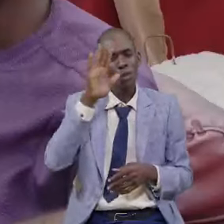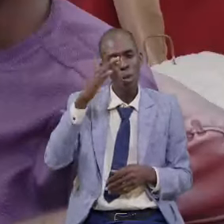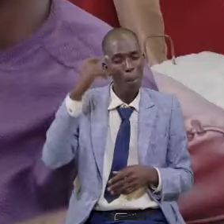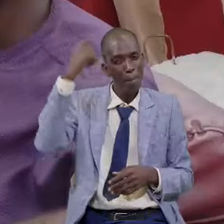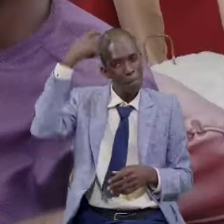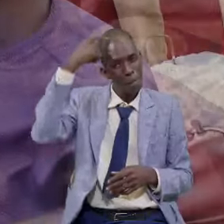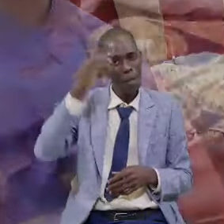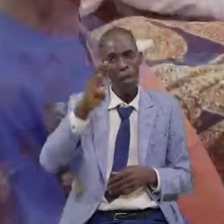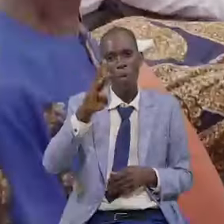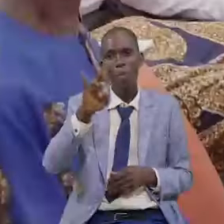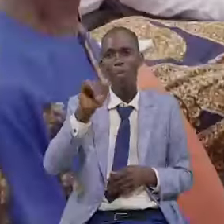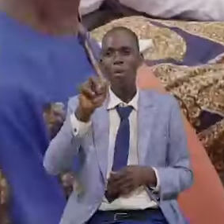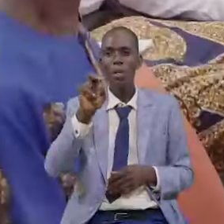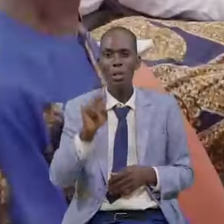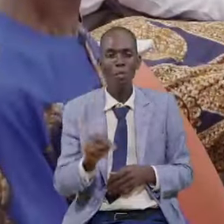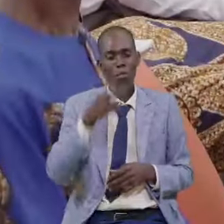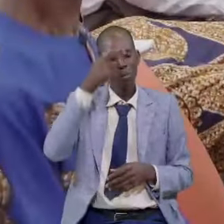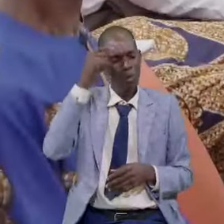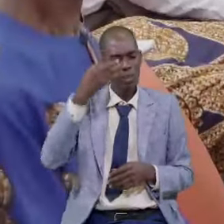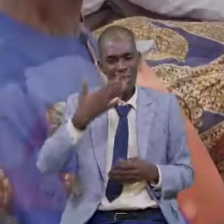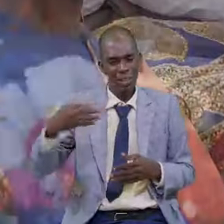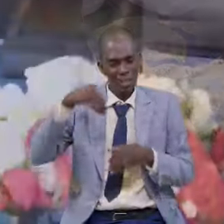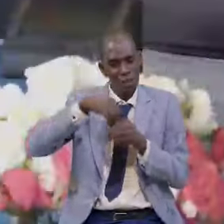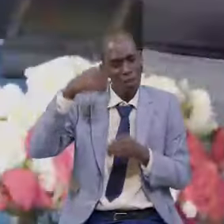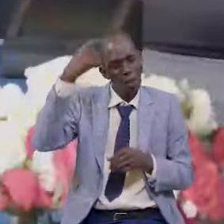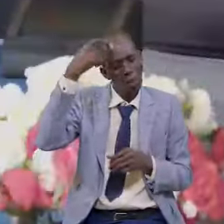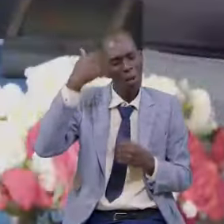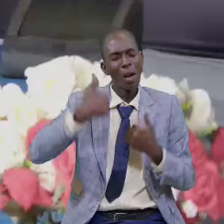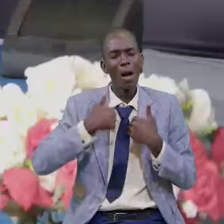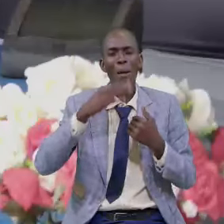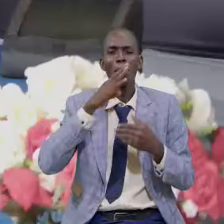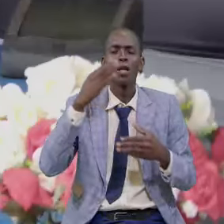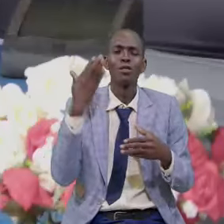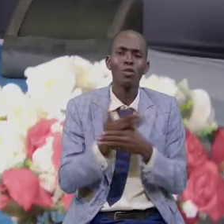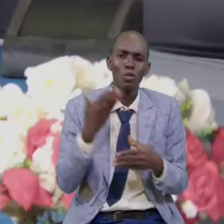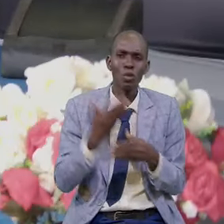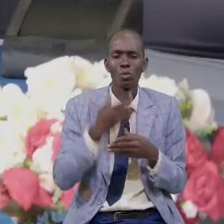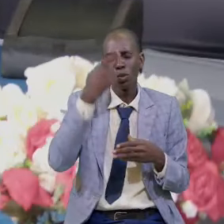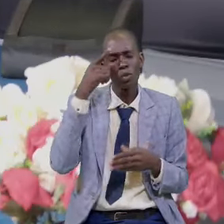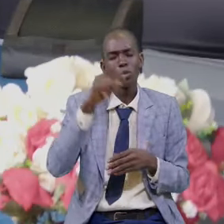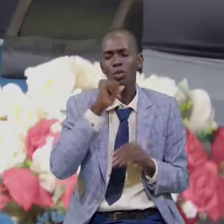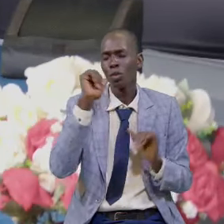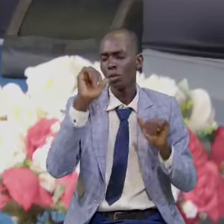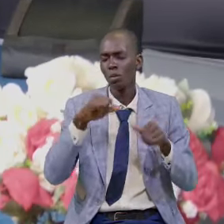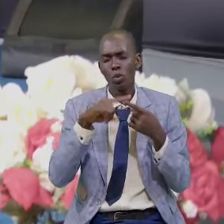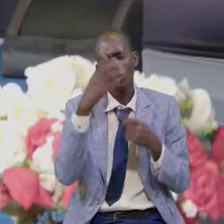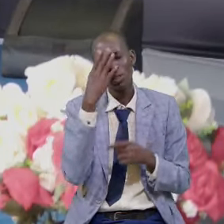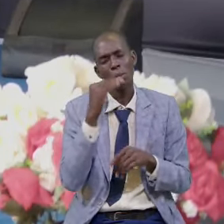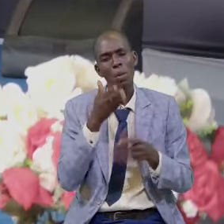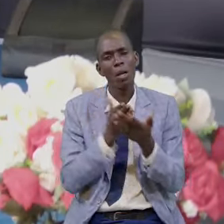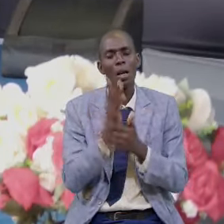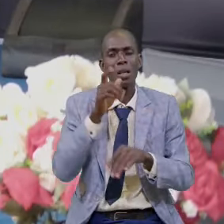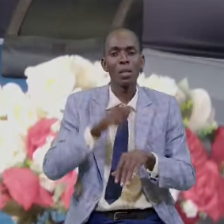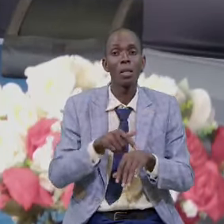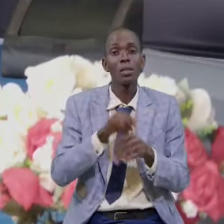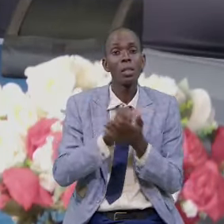the connections in the brain, they have been disturbed because of your sleep. That's why those things are there. And when